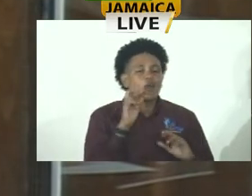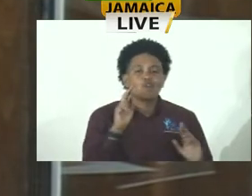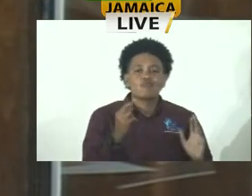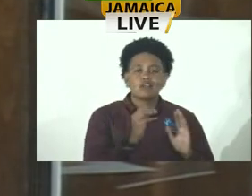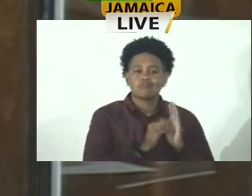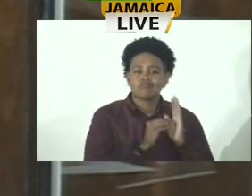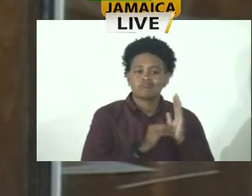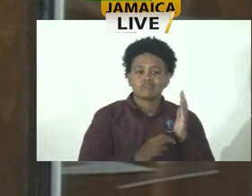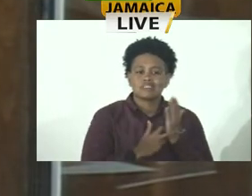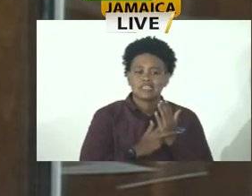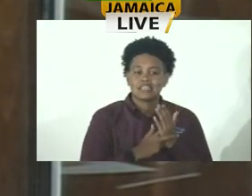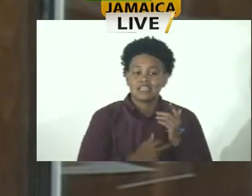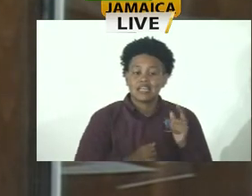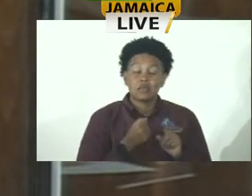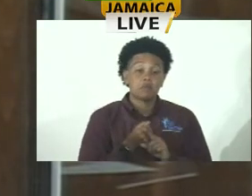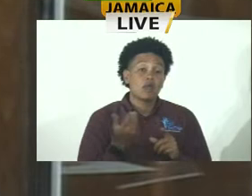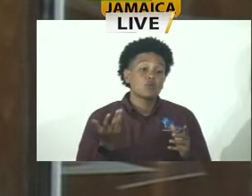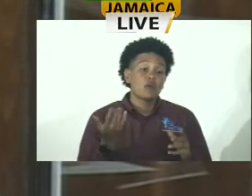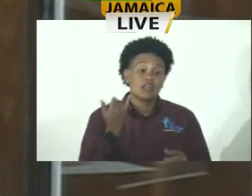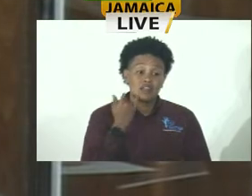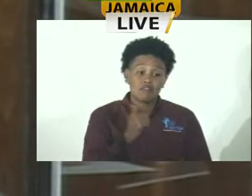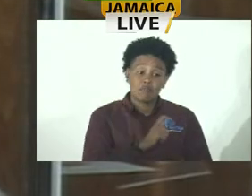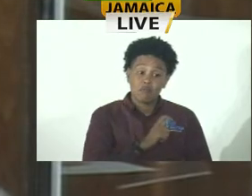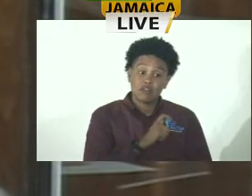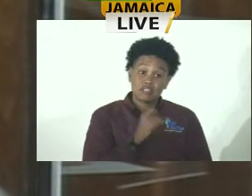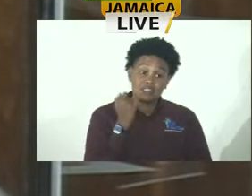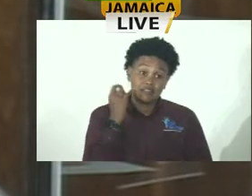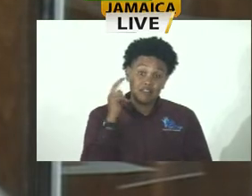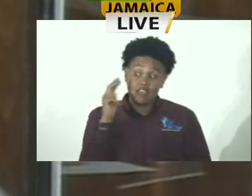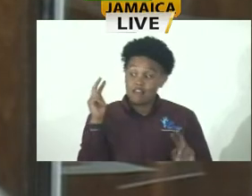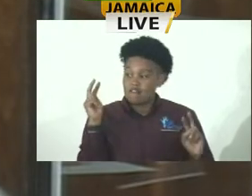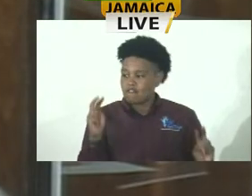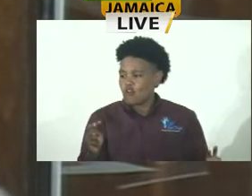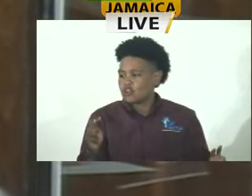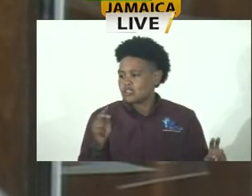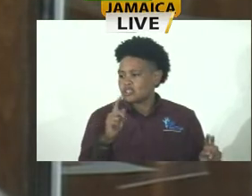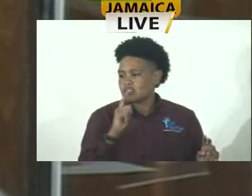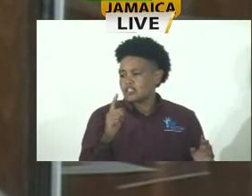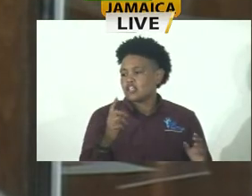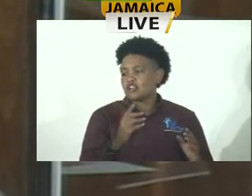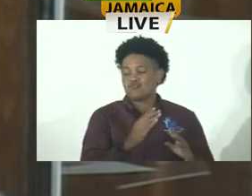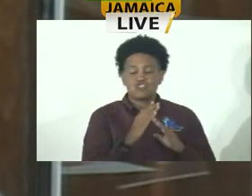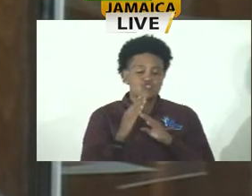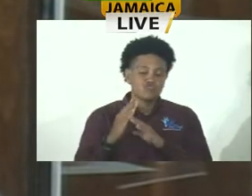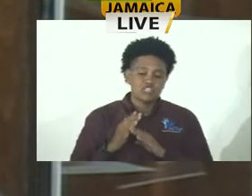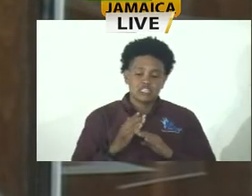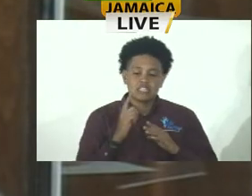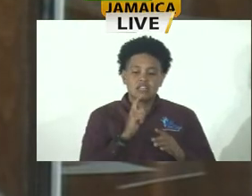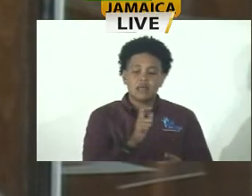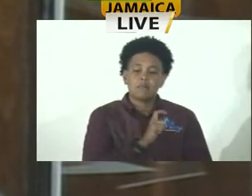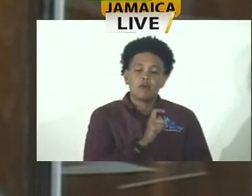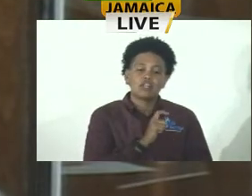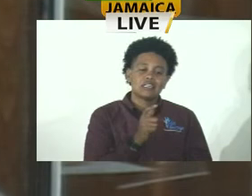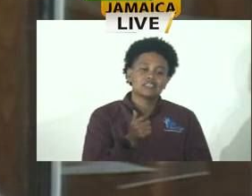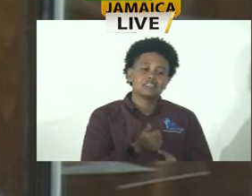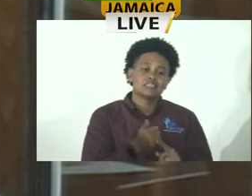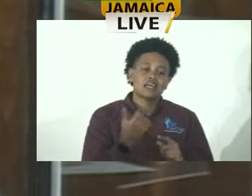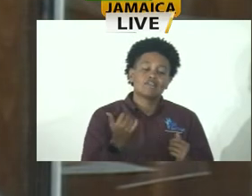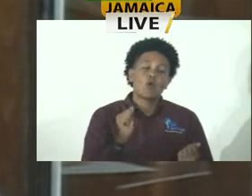effect of that is that police if they're enforcing the sort the restrictions the police